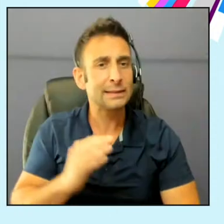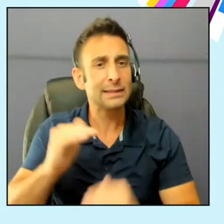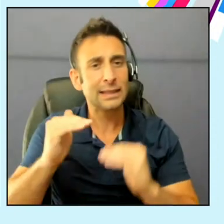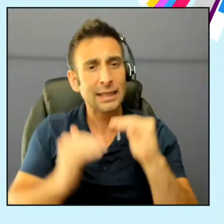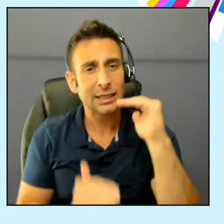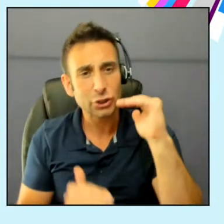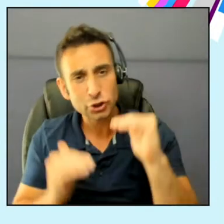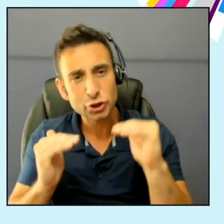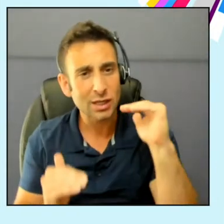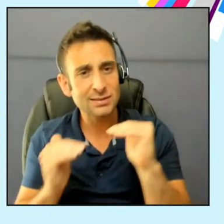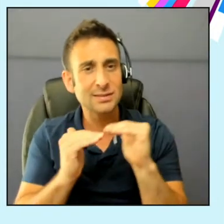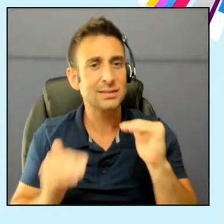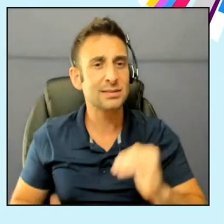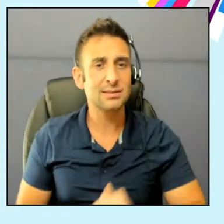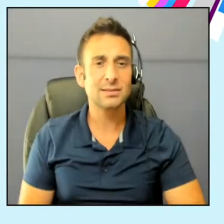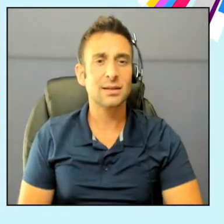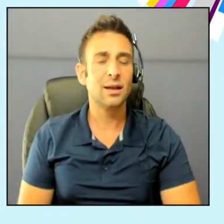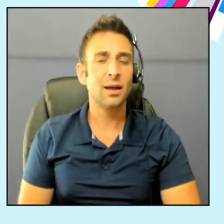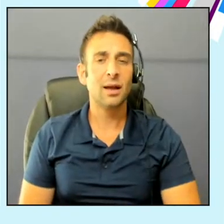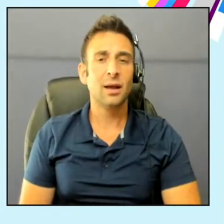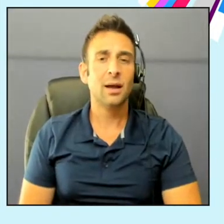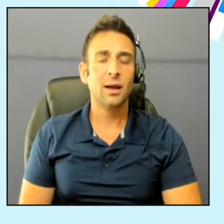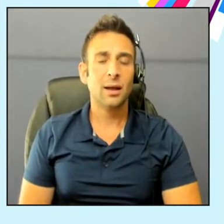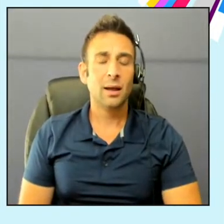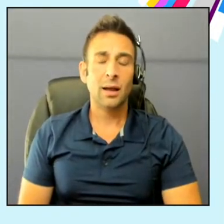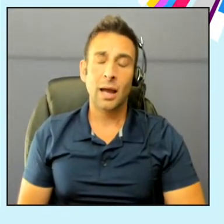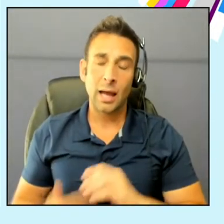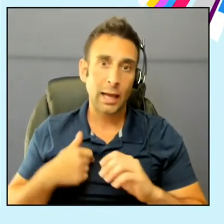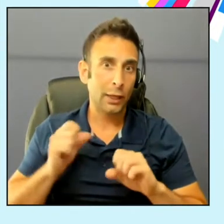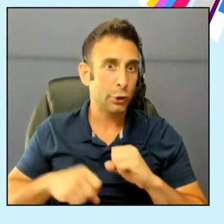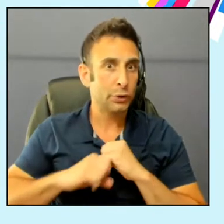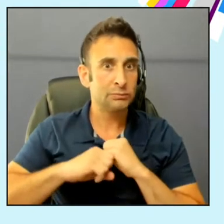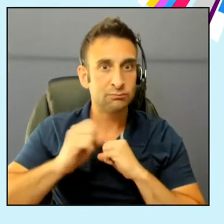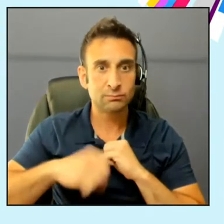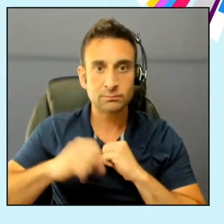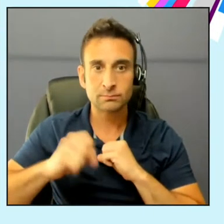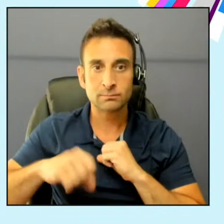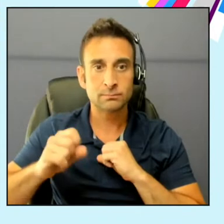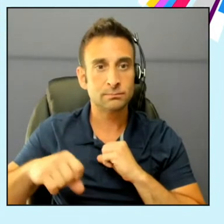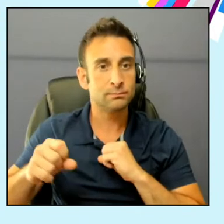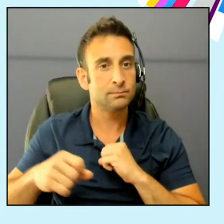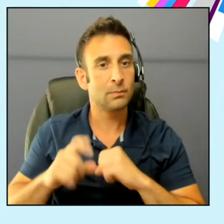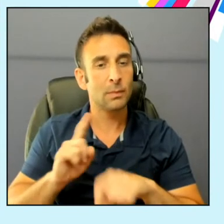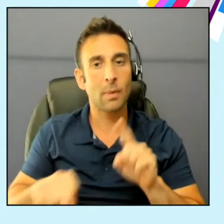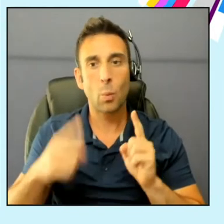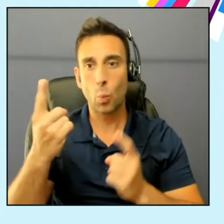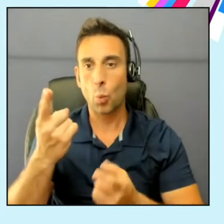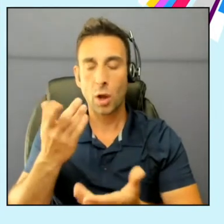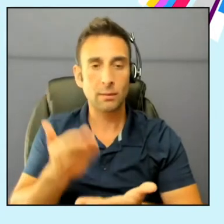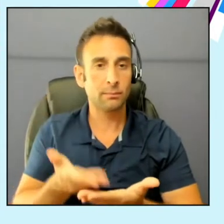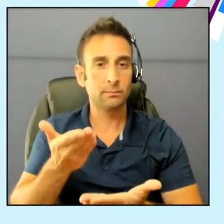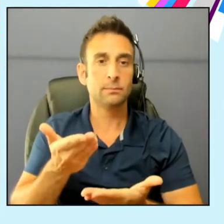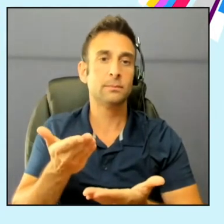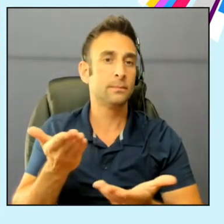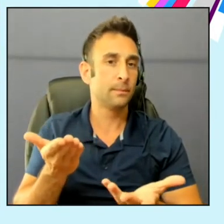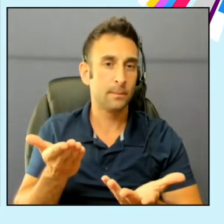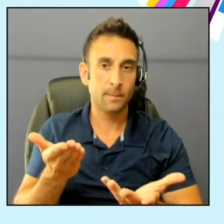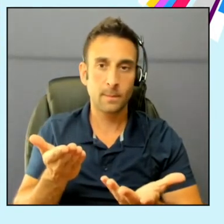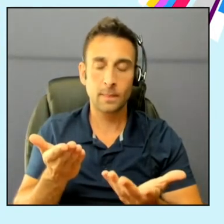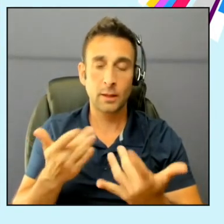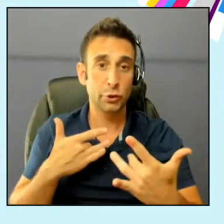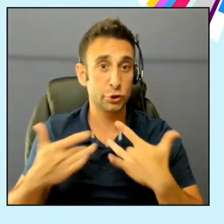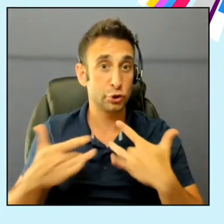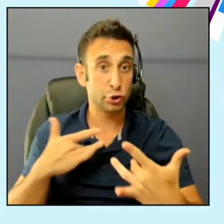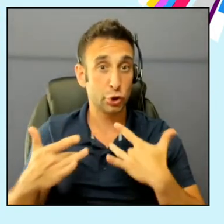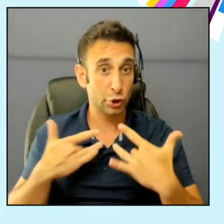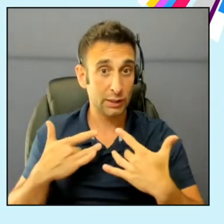injustice, I mean, I could add so much more, but there's one fact or data that is very worrying, and it is for